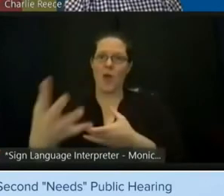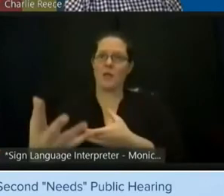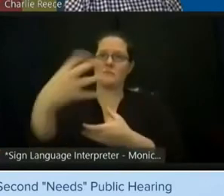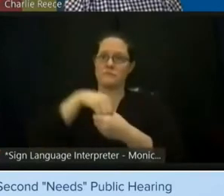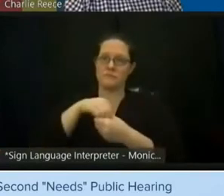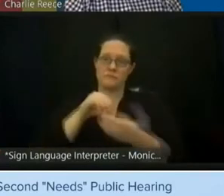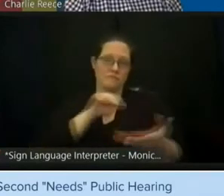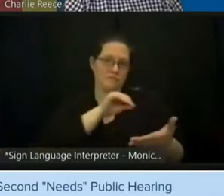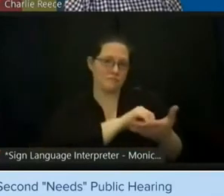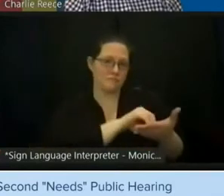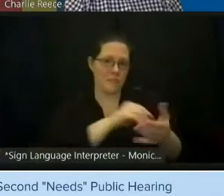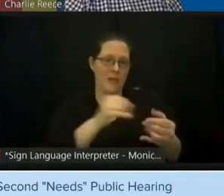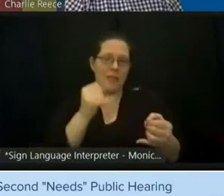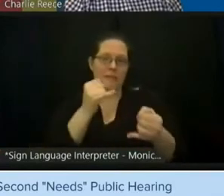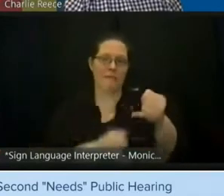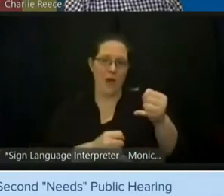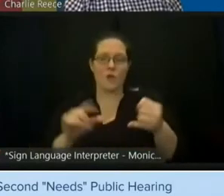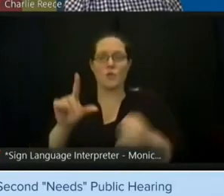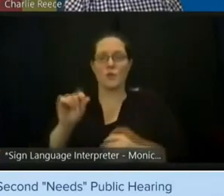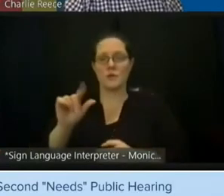final